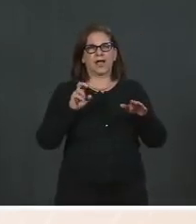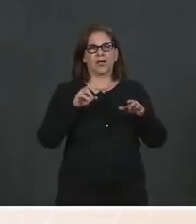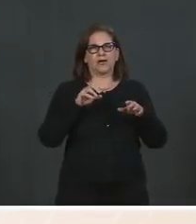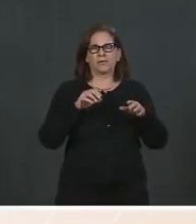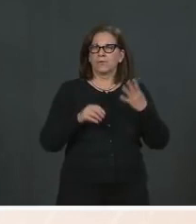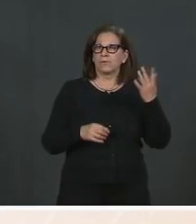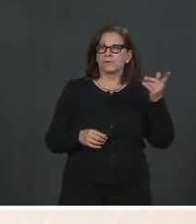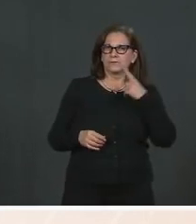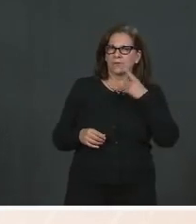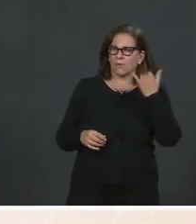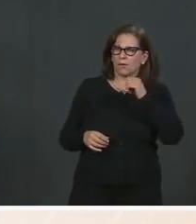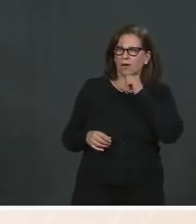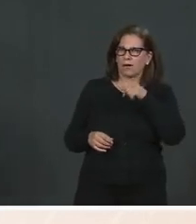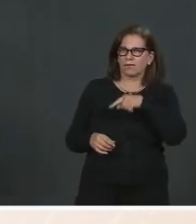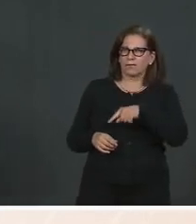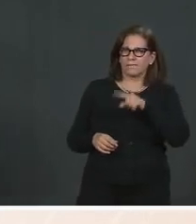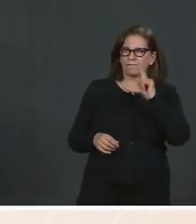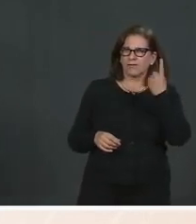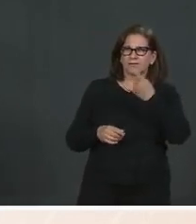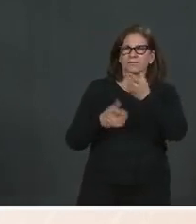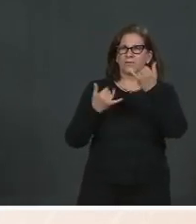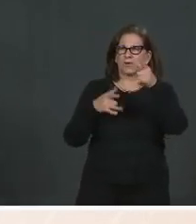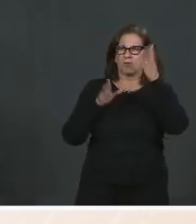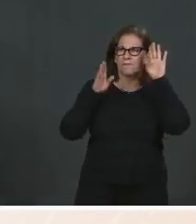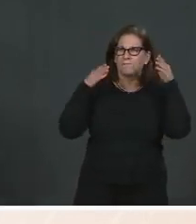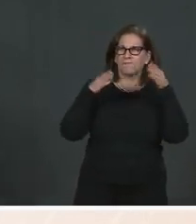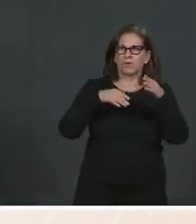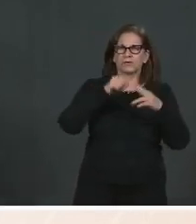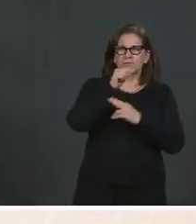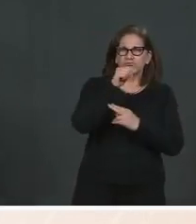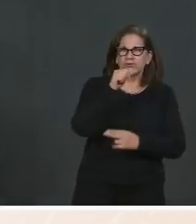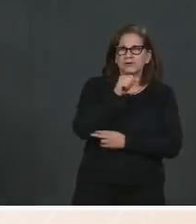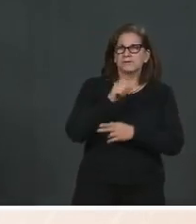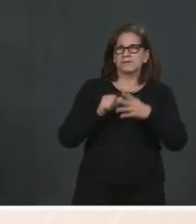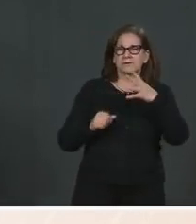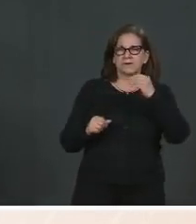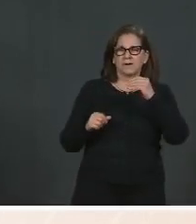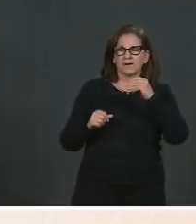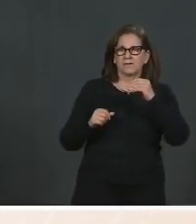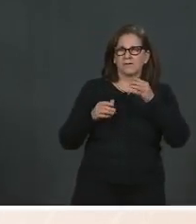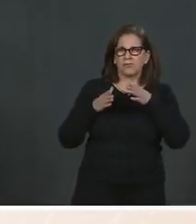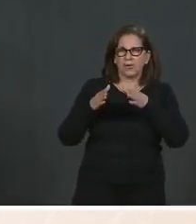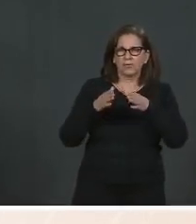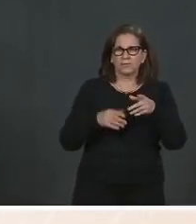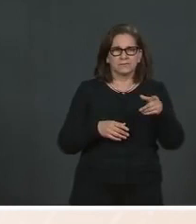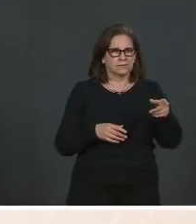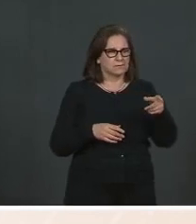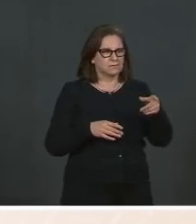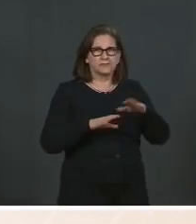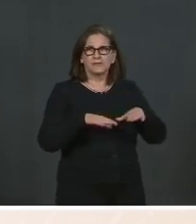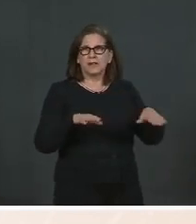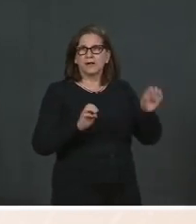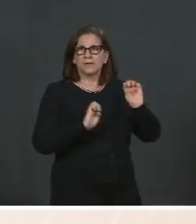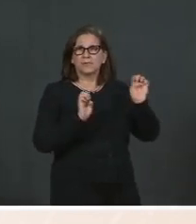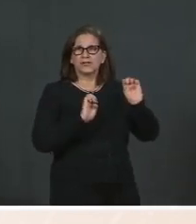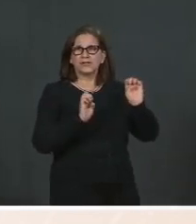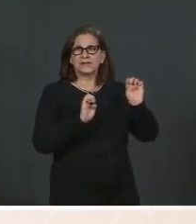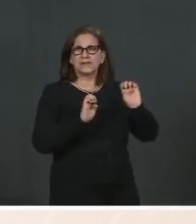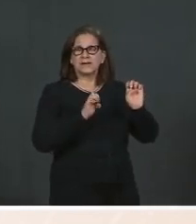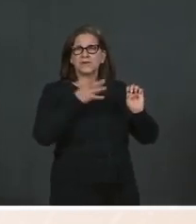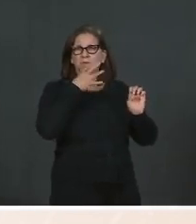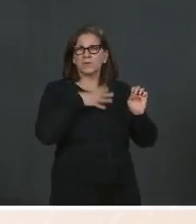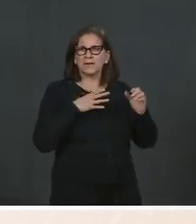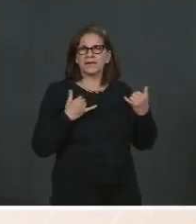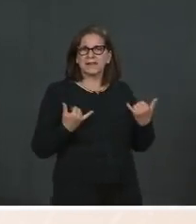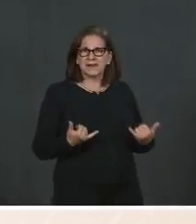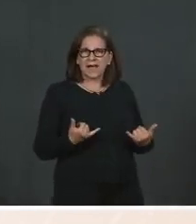physical infrastructure needs, given that it's such an emergency and given that we're in a situation right now where women are where families are in